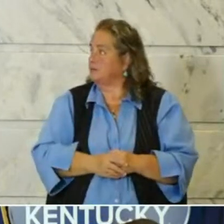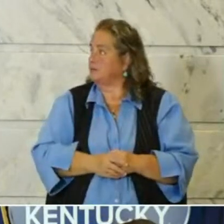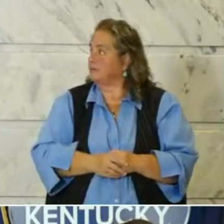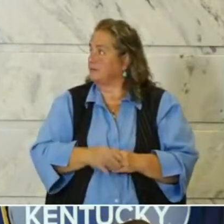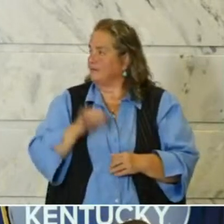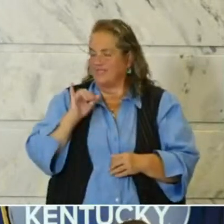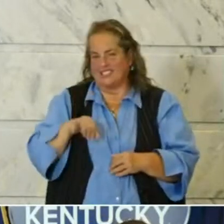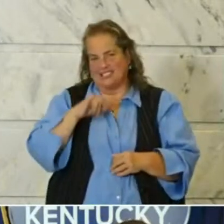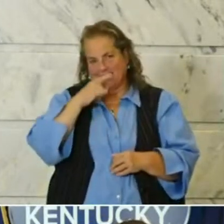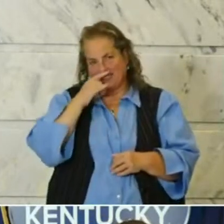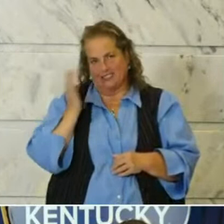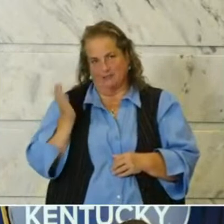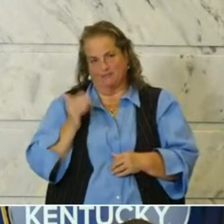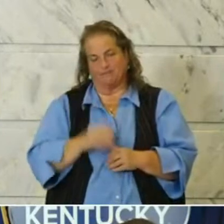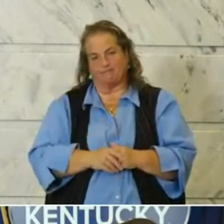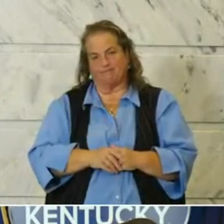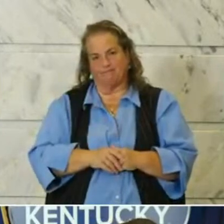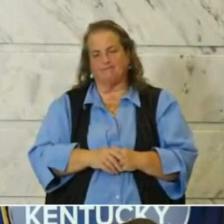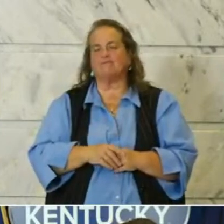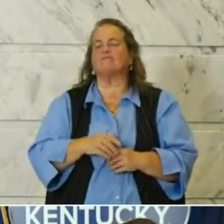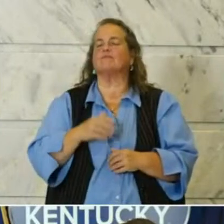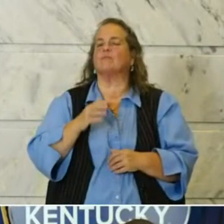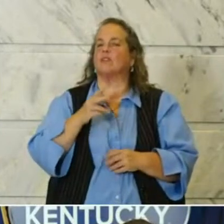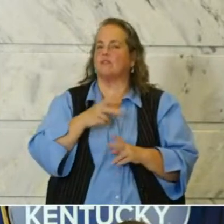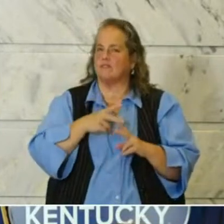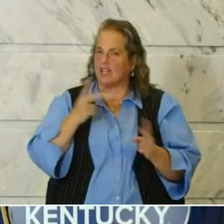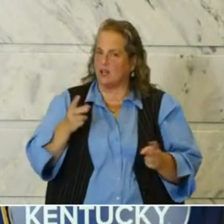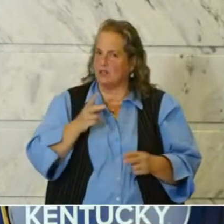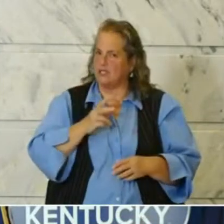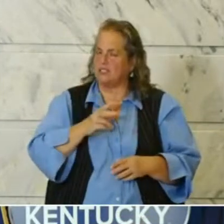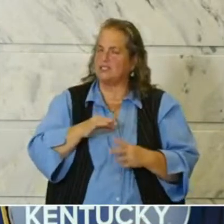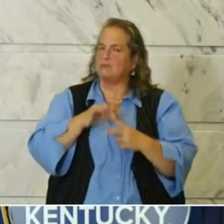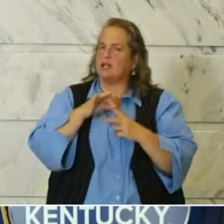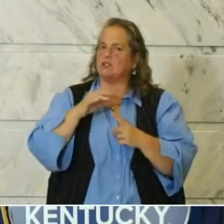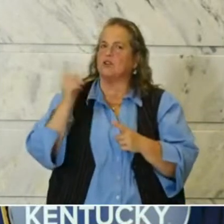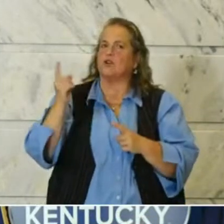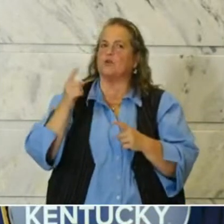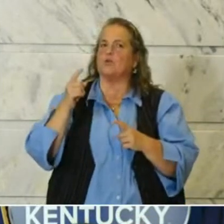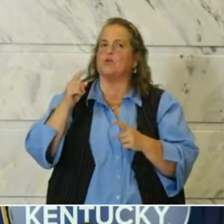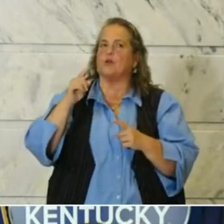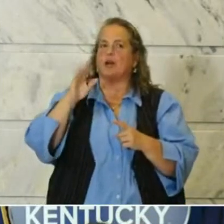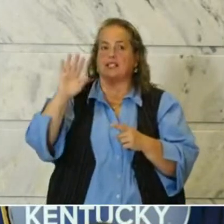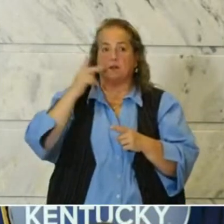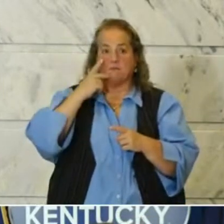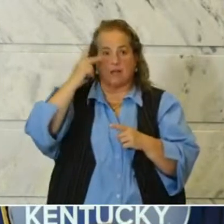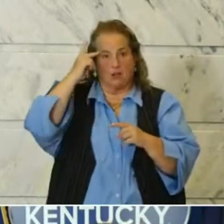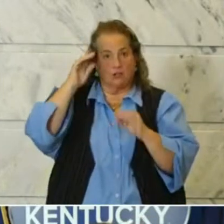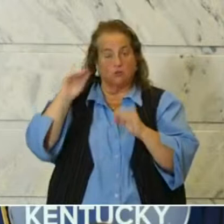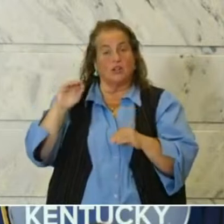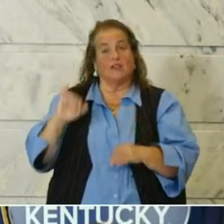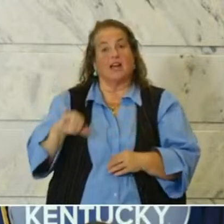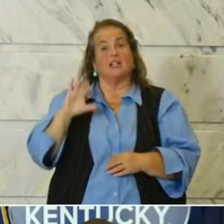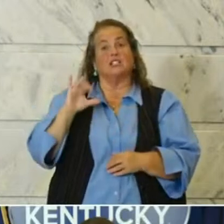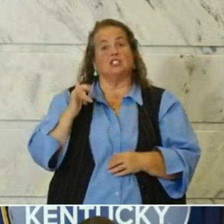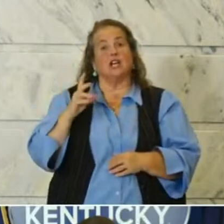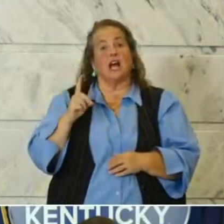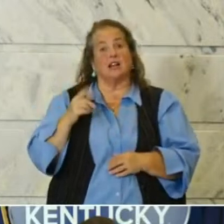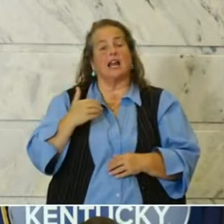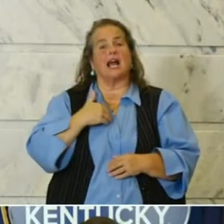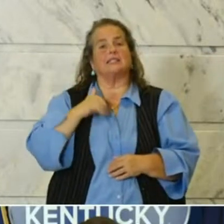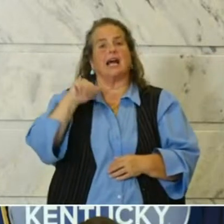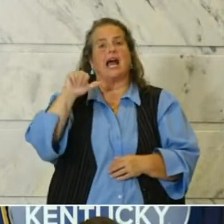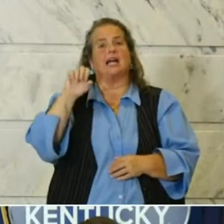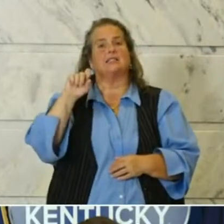this kiddo. This is pretty special, posted by his parents. This is a child that has